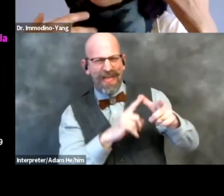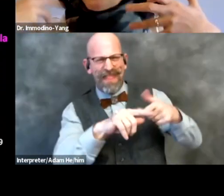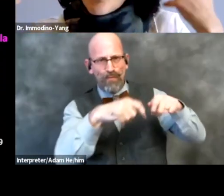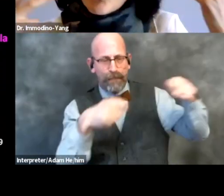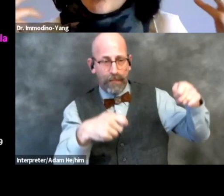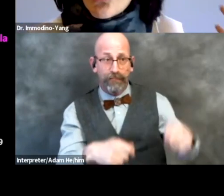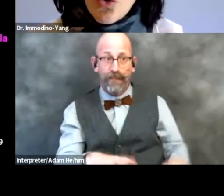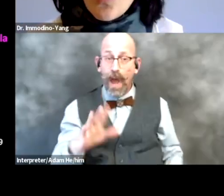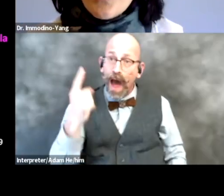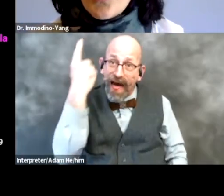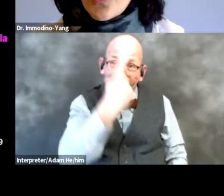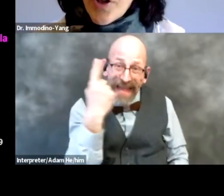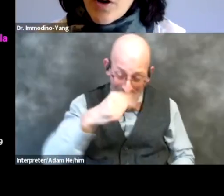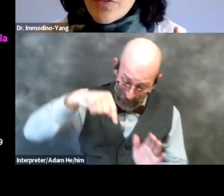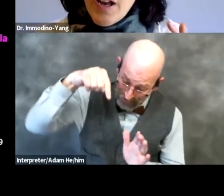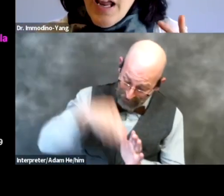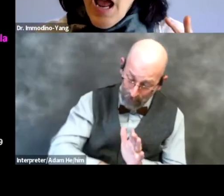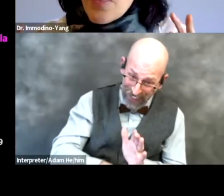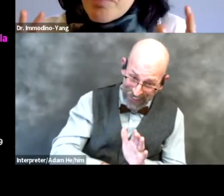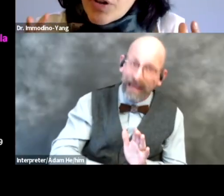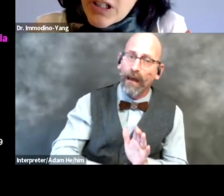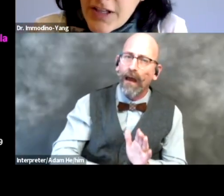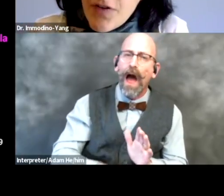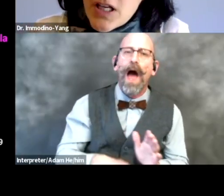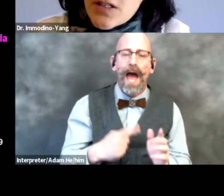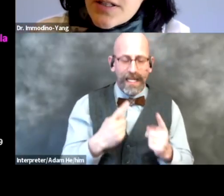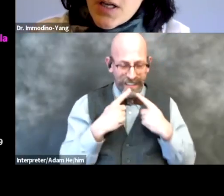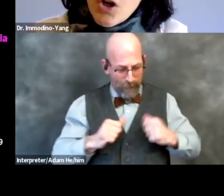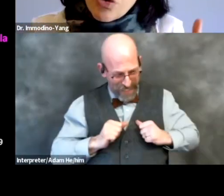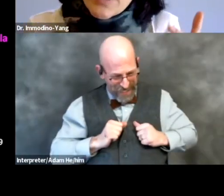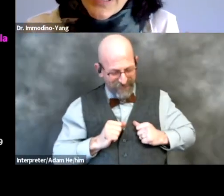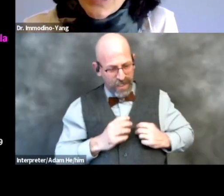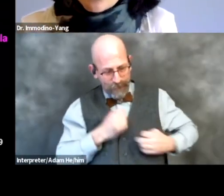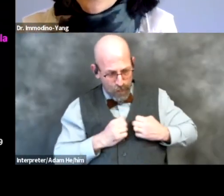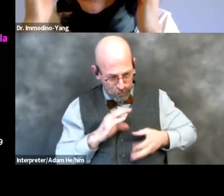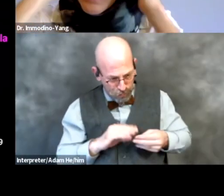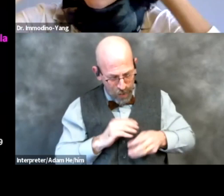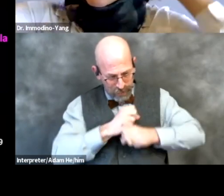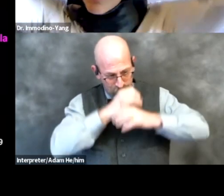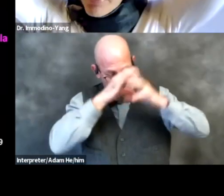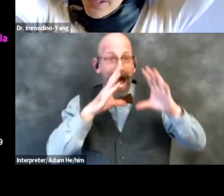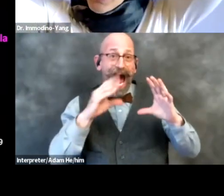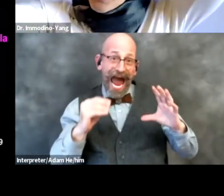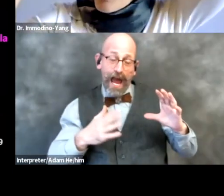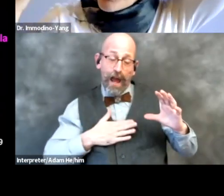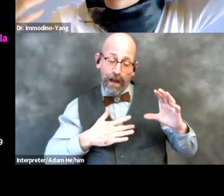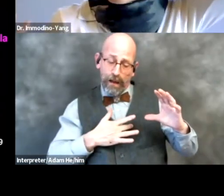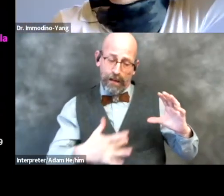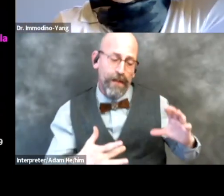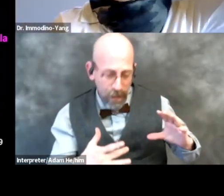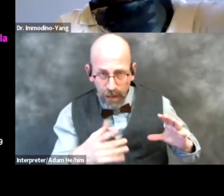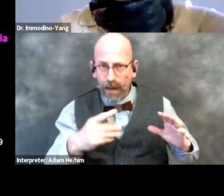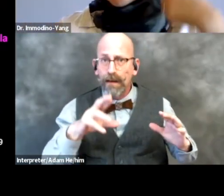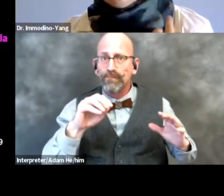kind of complex emotional stories to yourself, and the proclivities to engage in that kind of deep thinking